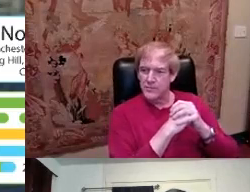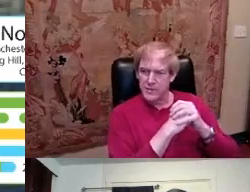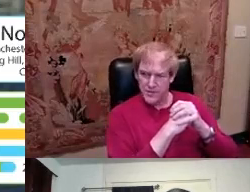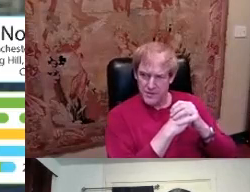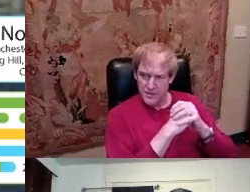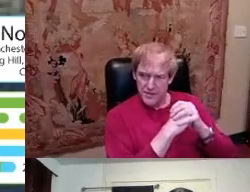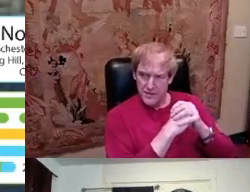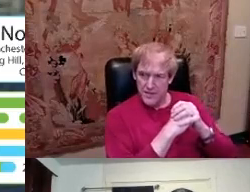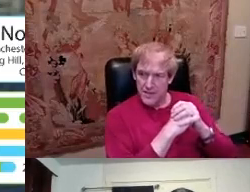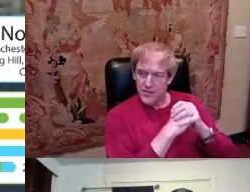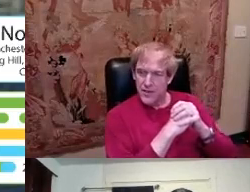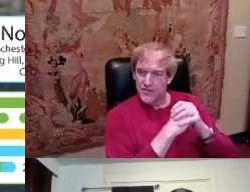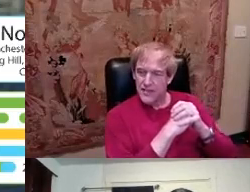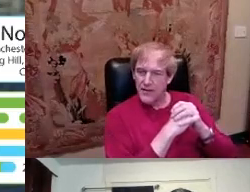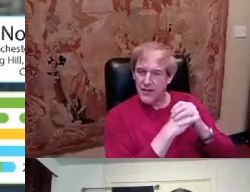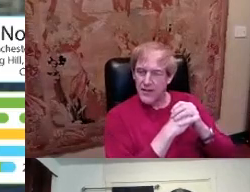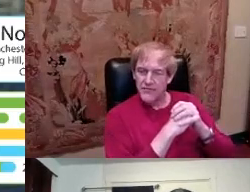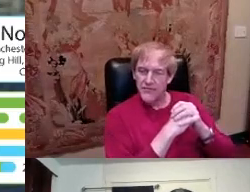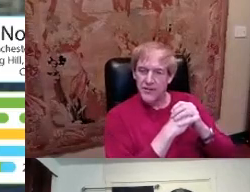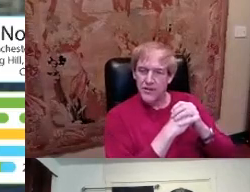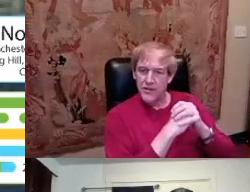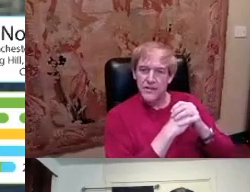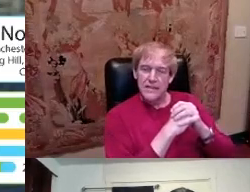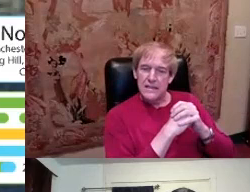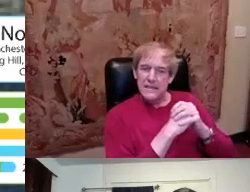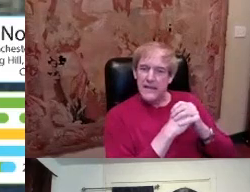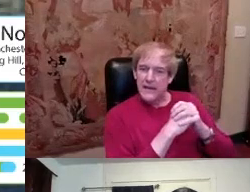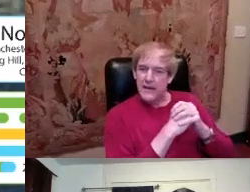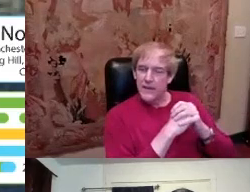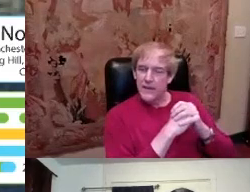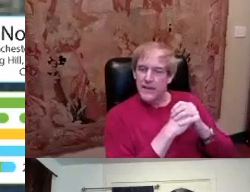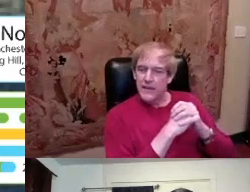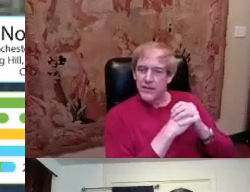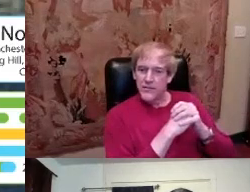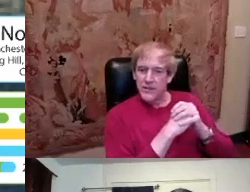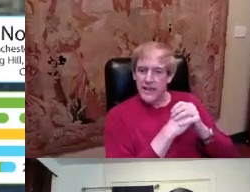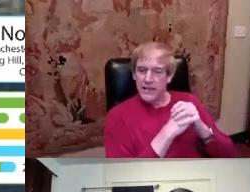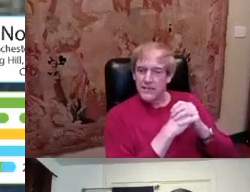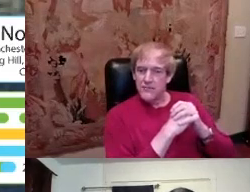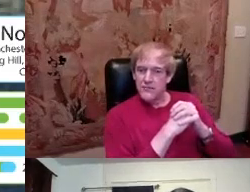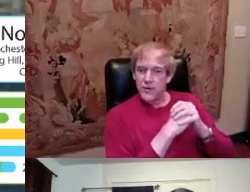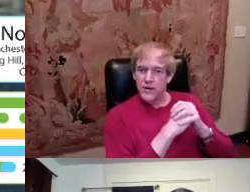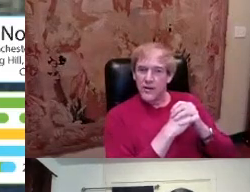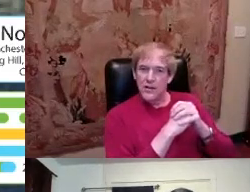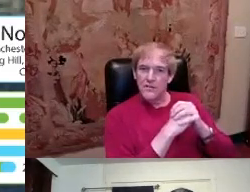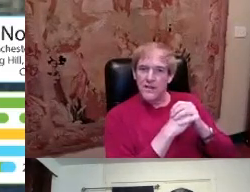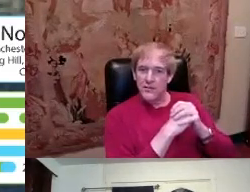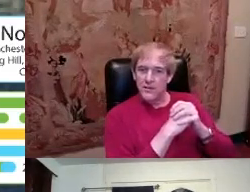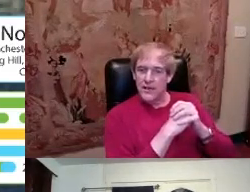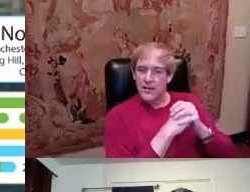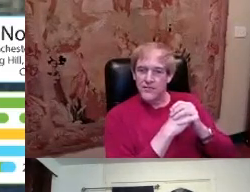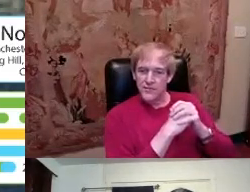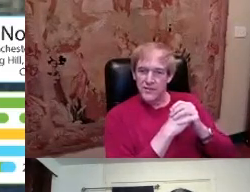40 people across the hour and a half of the call. And I note that where all of